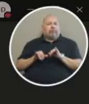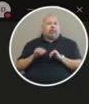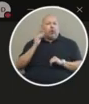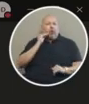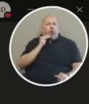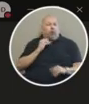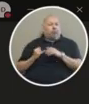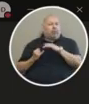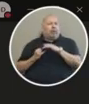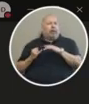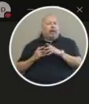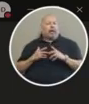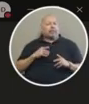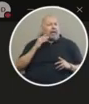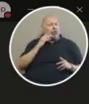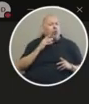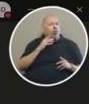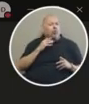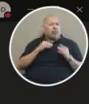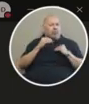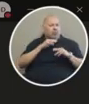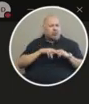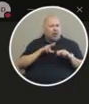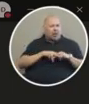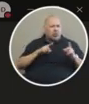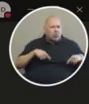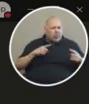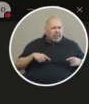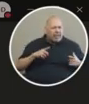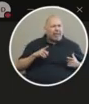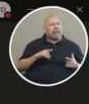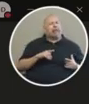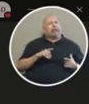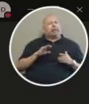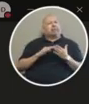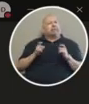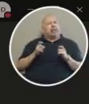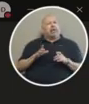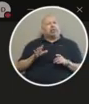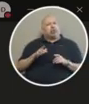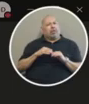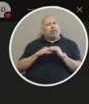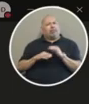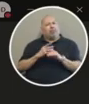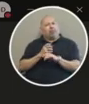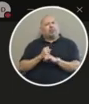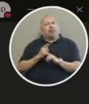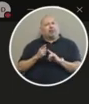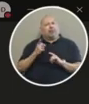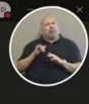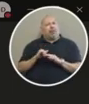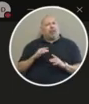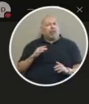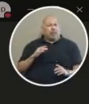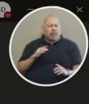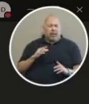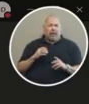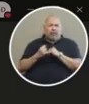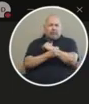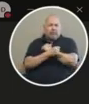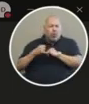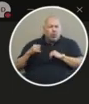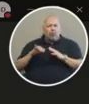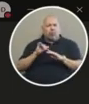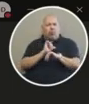COG does the Meals on Wheels program. I had forwarded the city manager an email that I had received from the Hope Border Institute, who